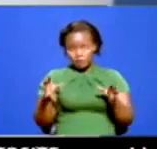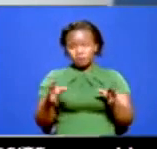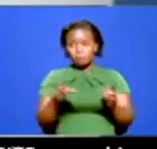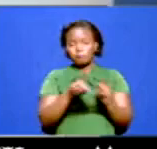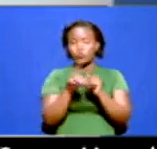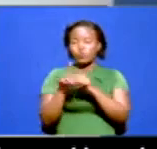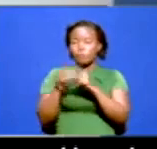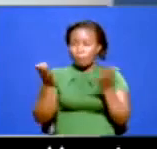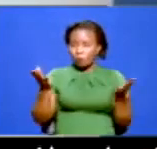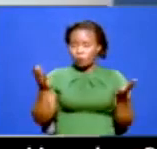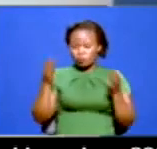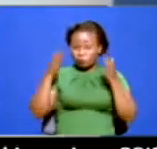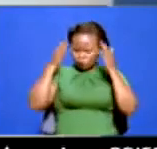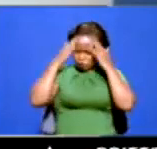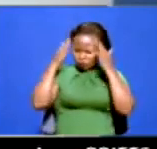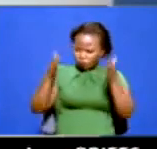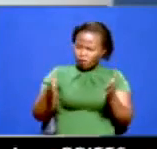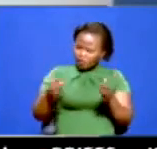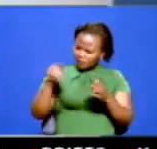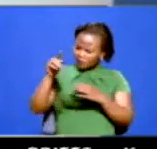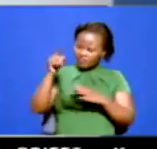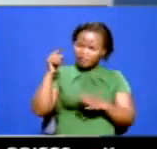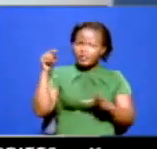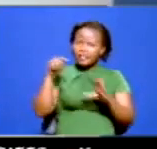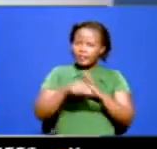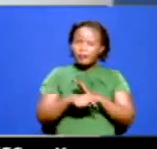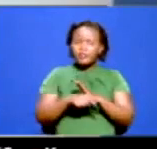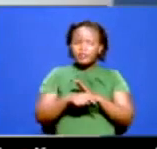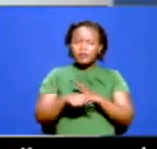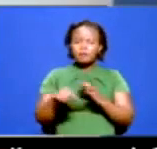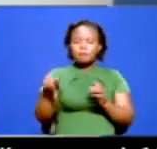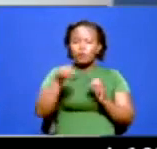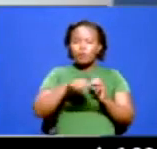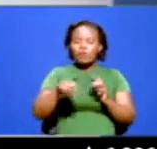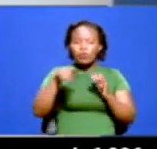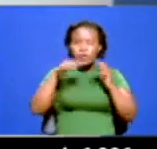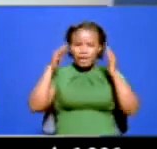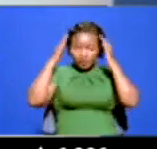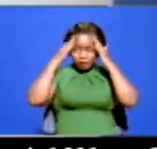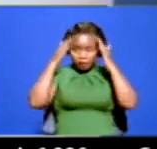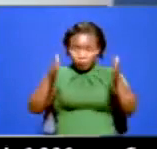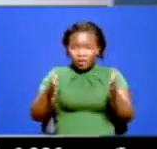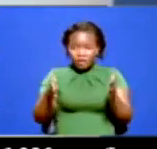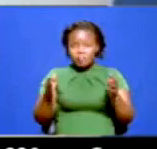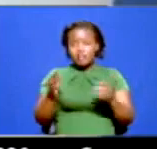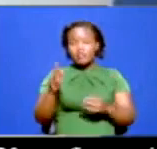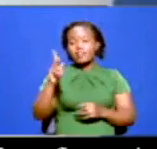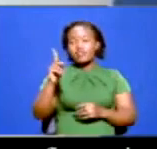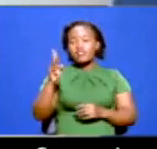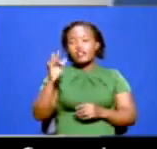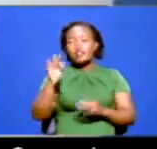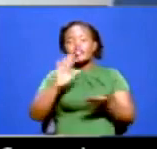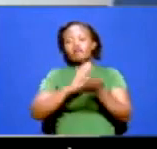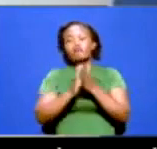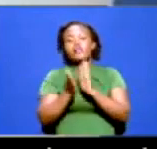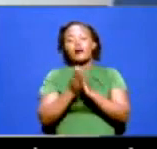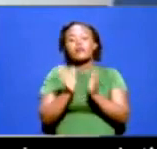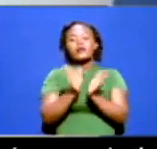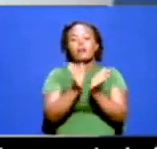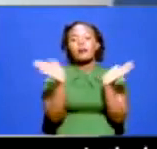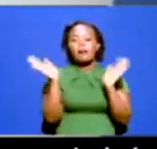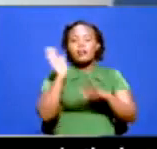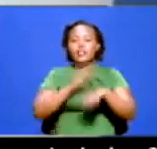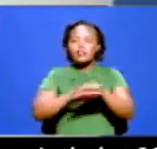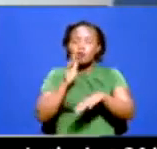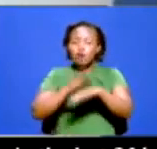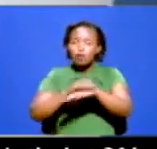to look at that broadly, then you're looking at the national defense becoming a public good, a good